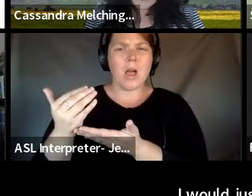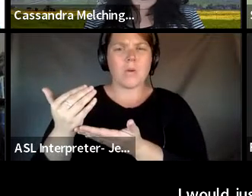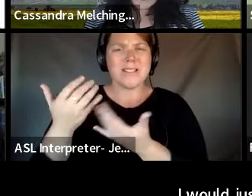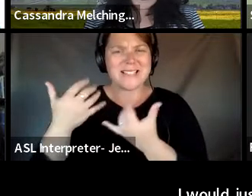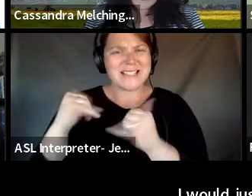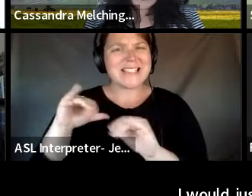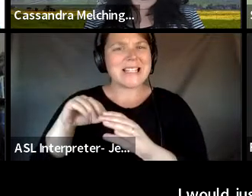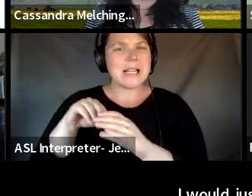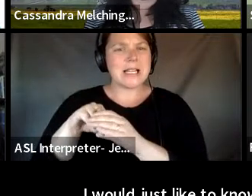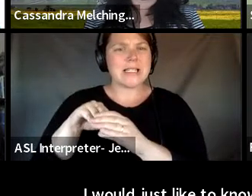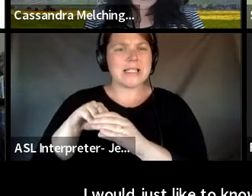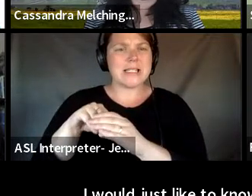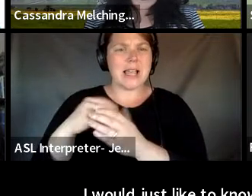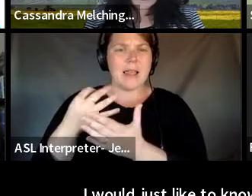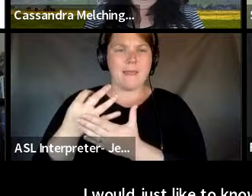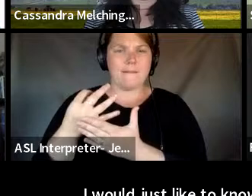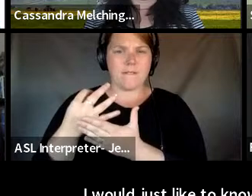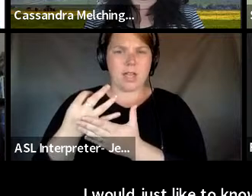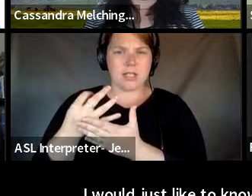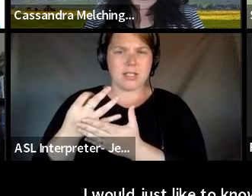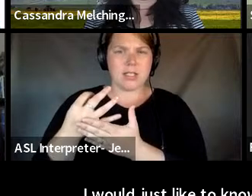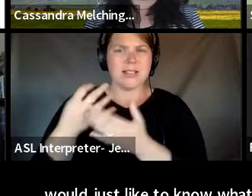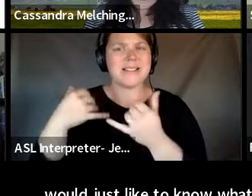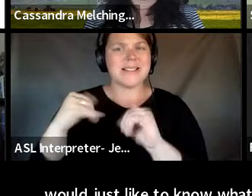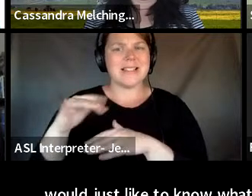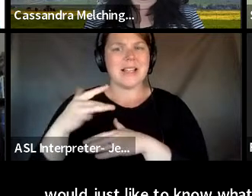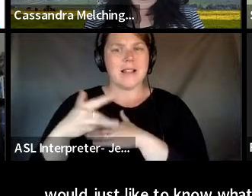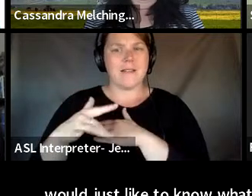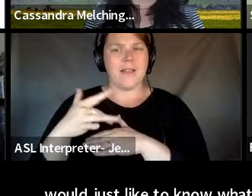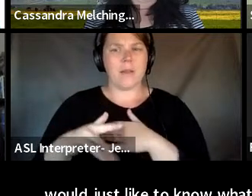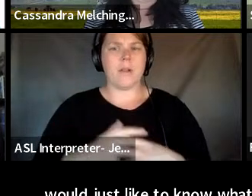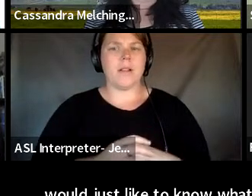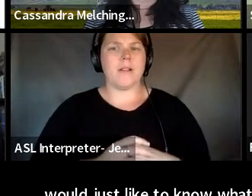there that is available.